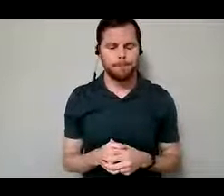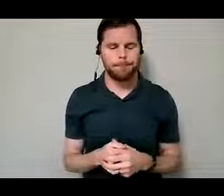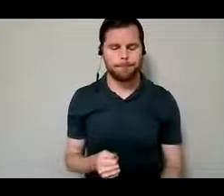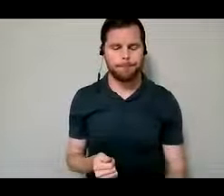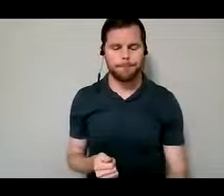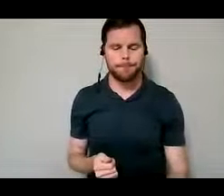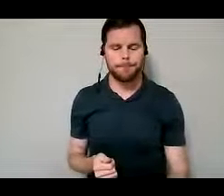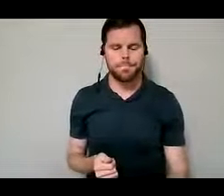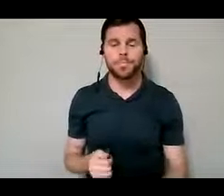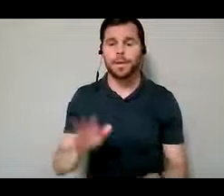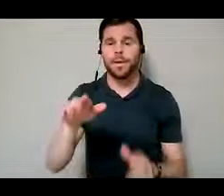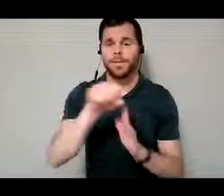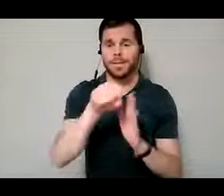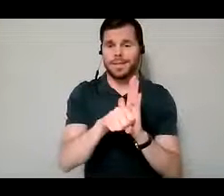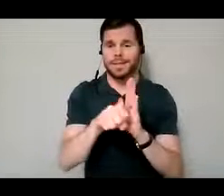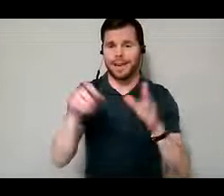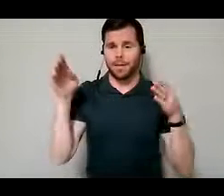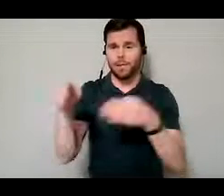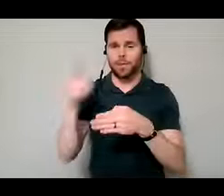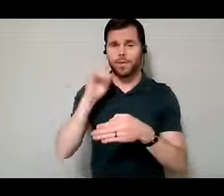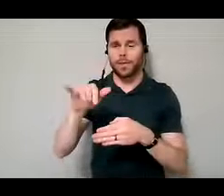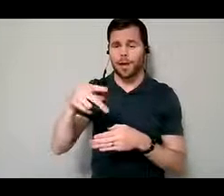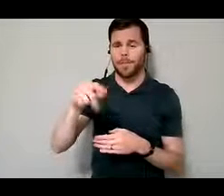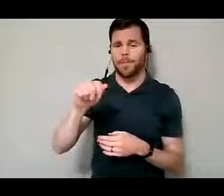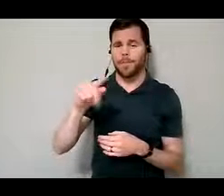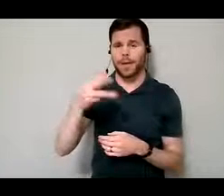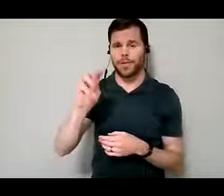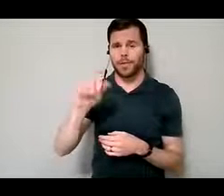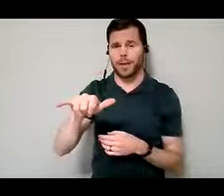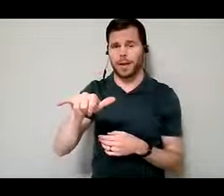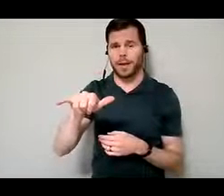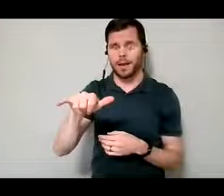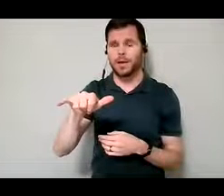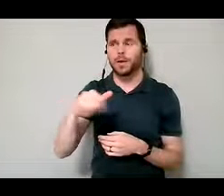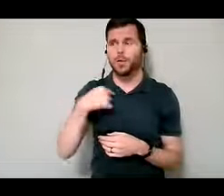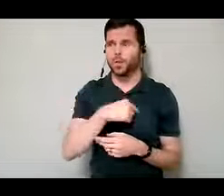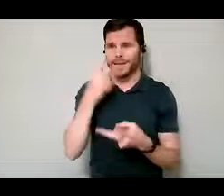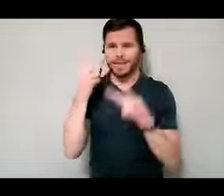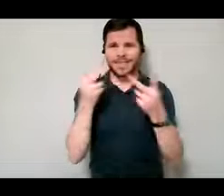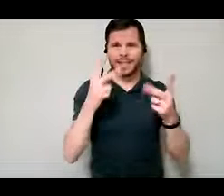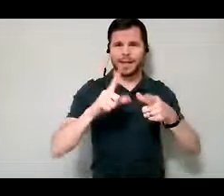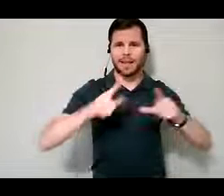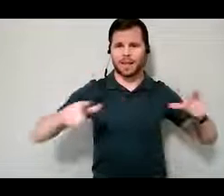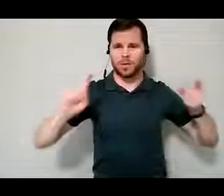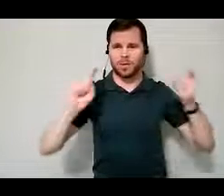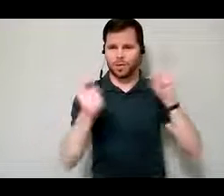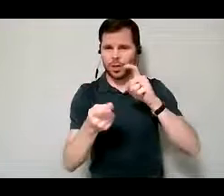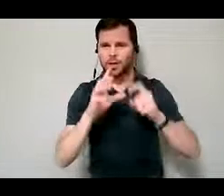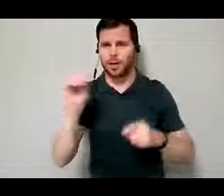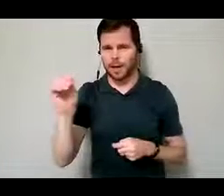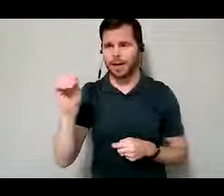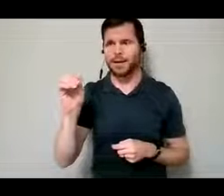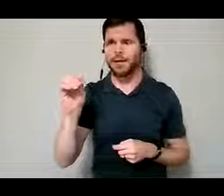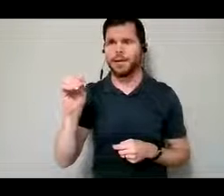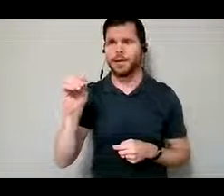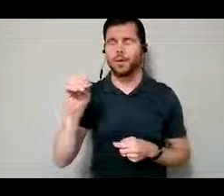the state's focus on that pathway completion. And so you've seen like language change, but really that focus that students, research